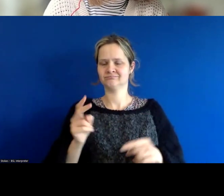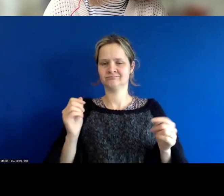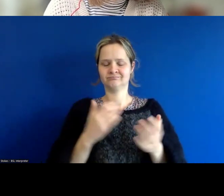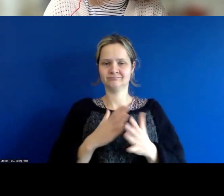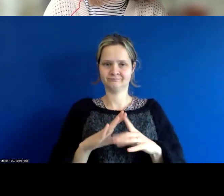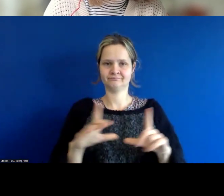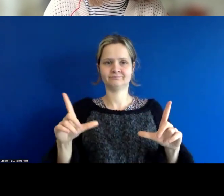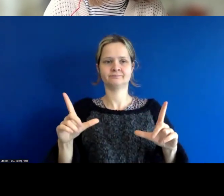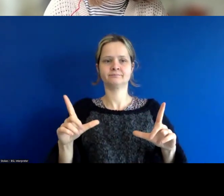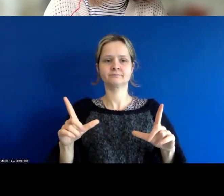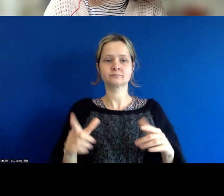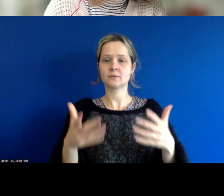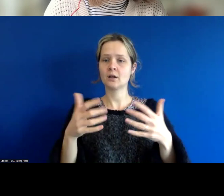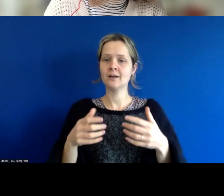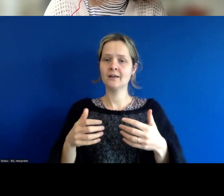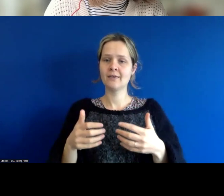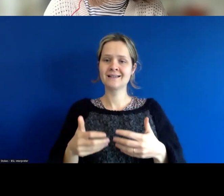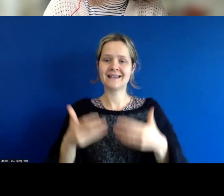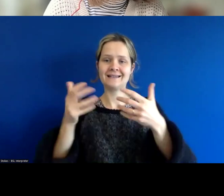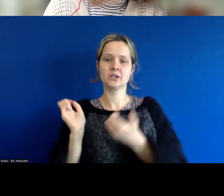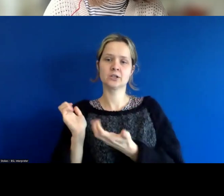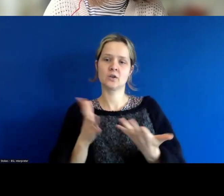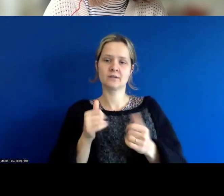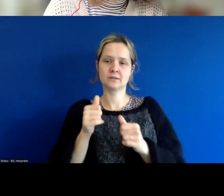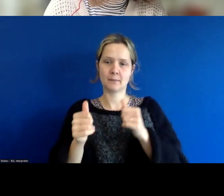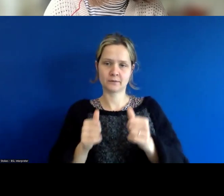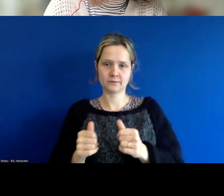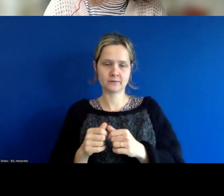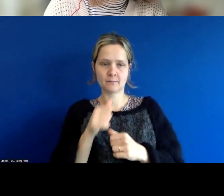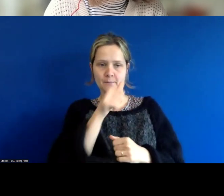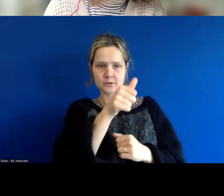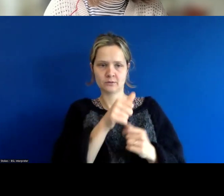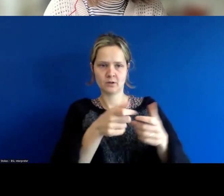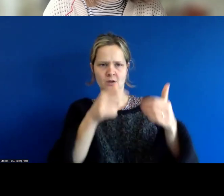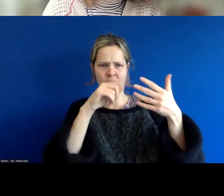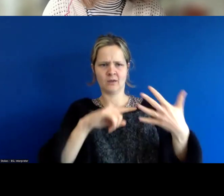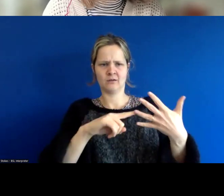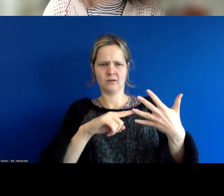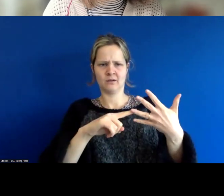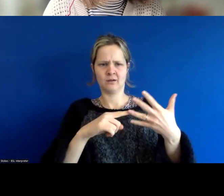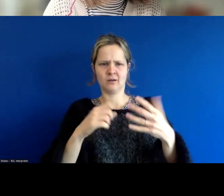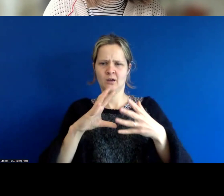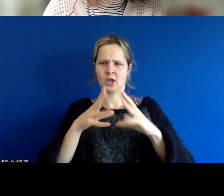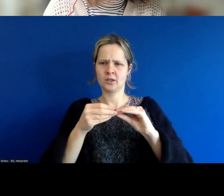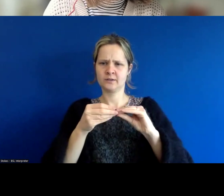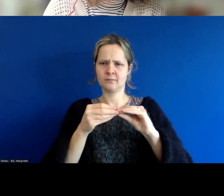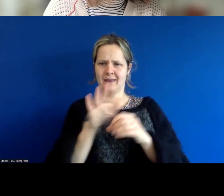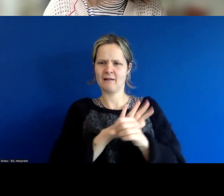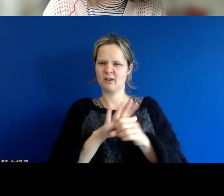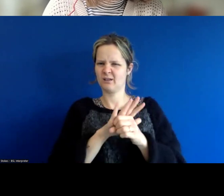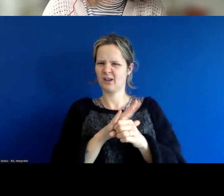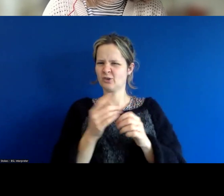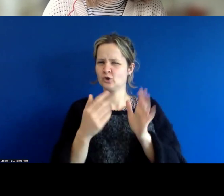So that's the data and services button. And there are also custom areas, which you saw in my earlier slides,